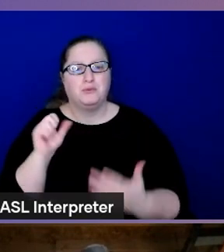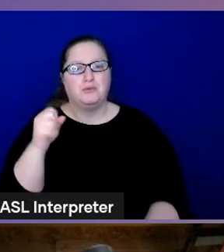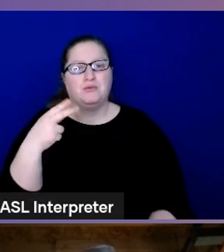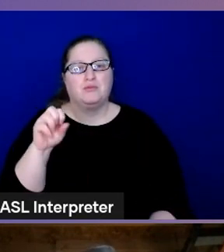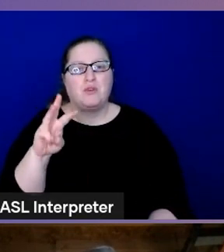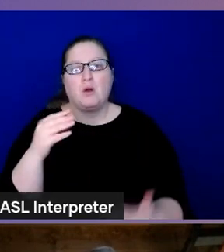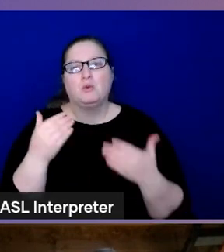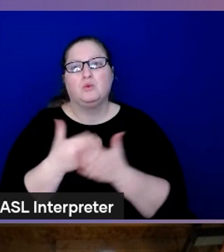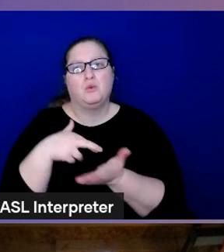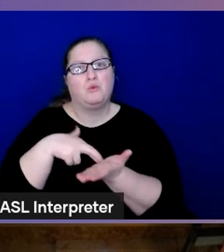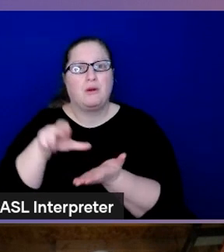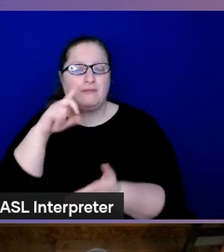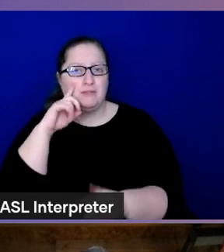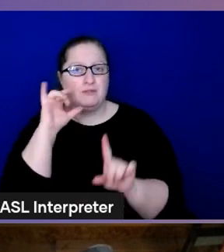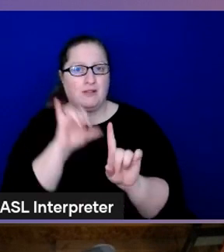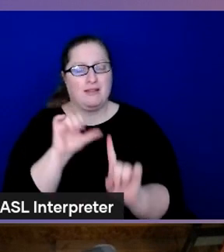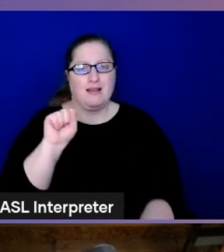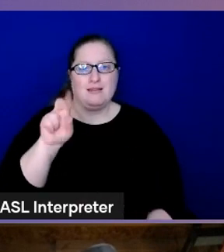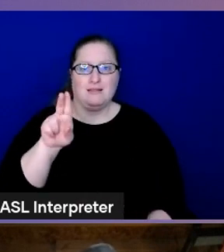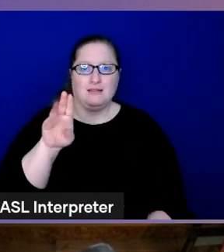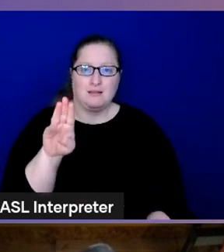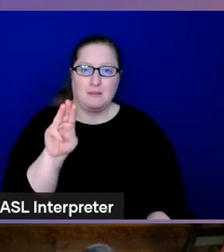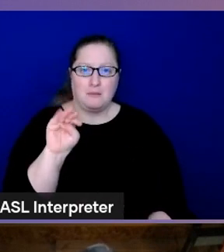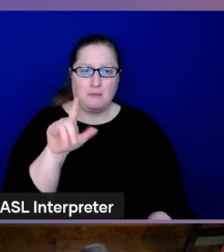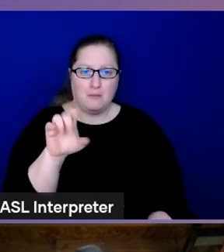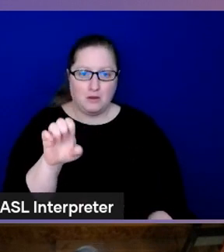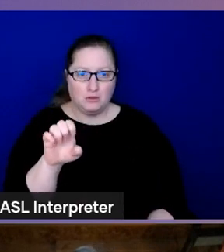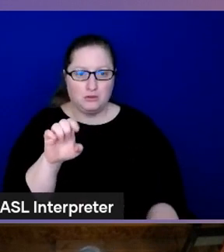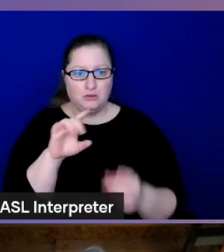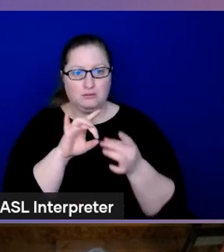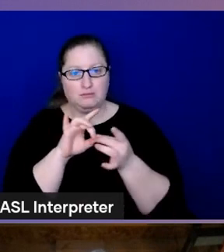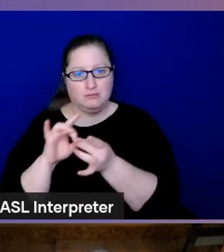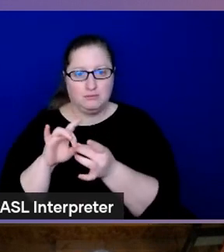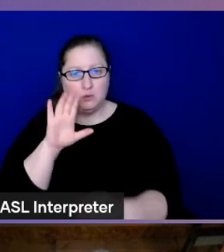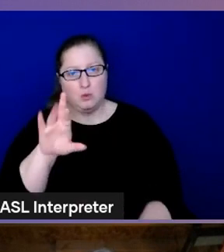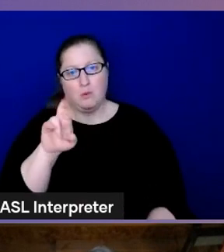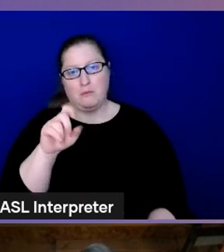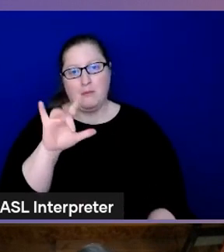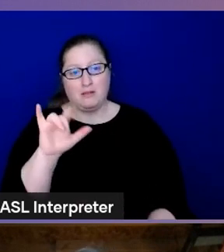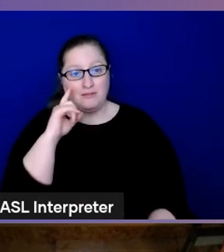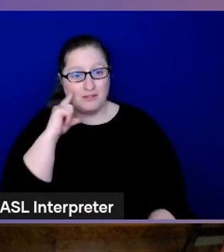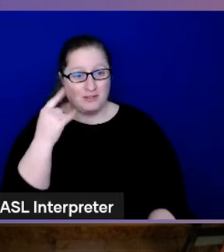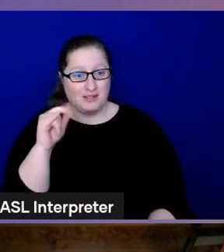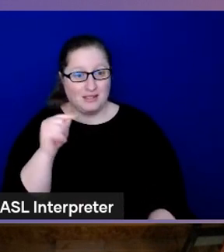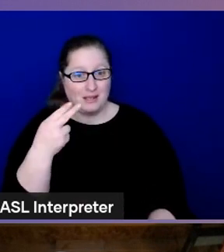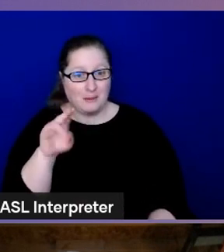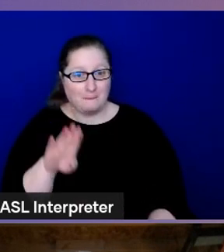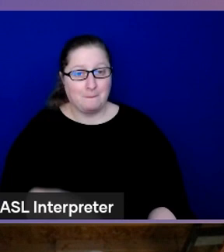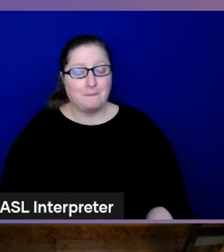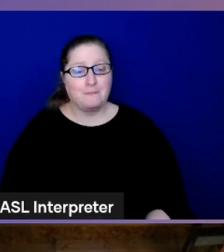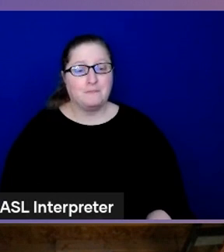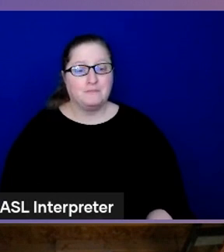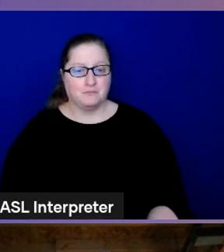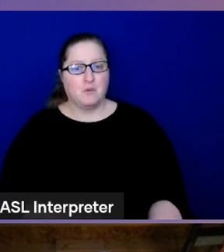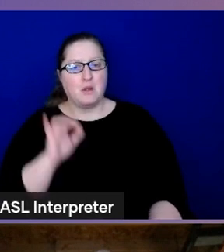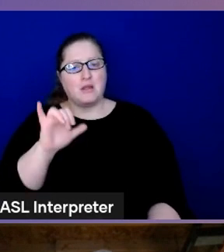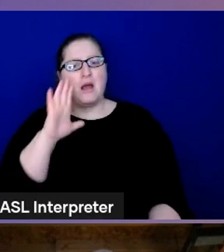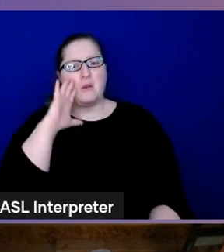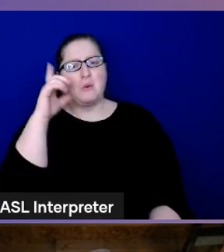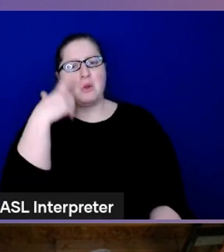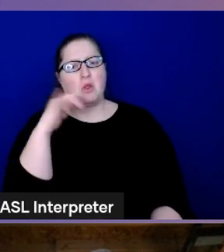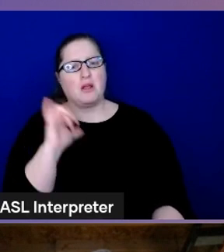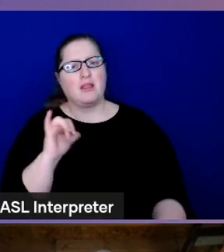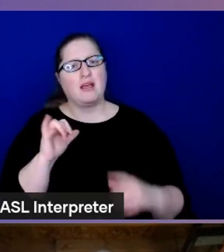that submodule committed to your repository in GitHub. And so this is kind of what it would look like very